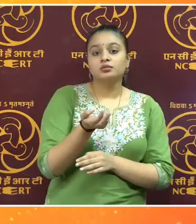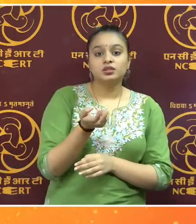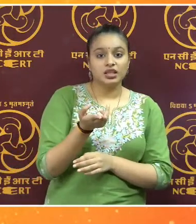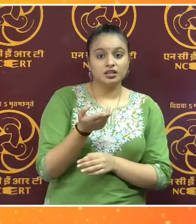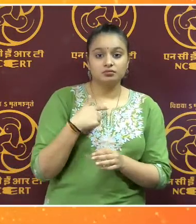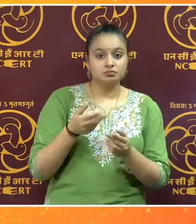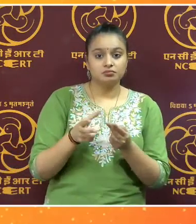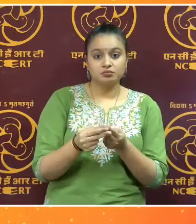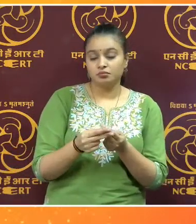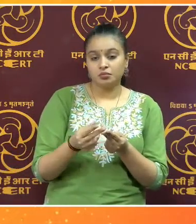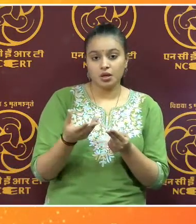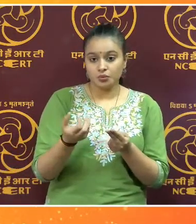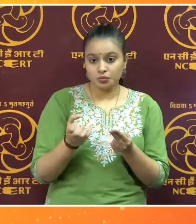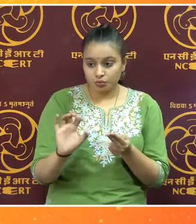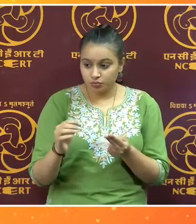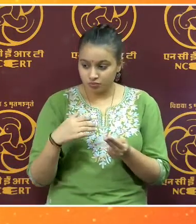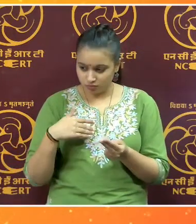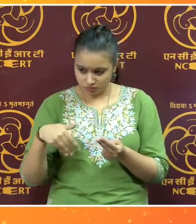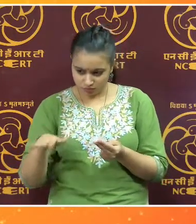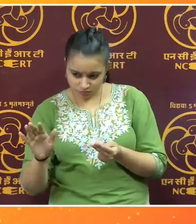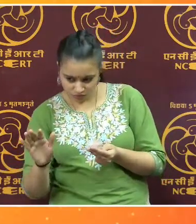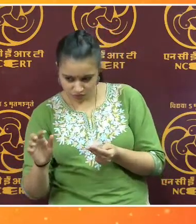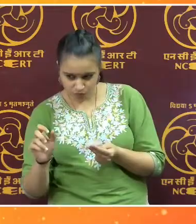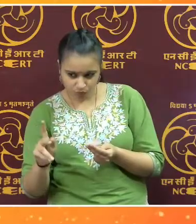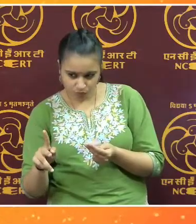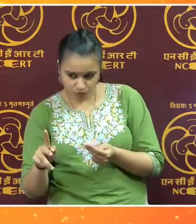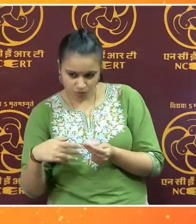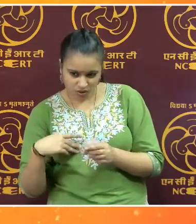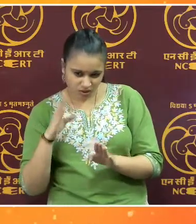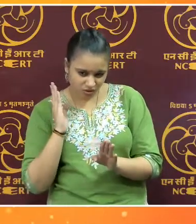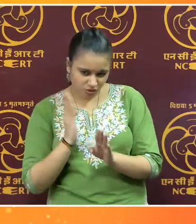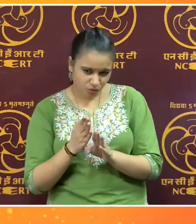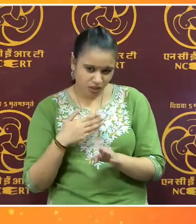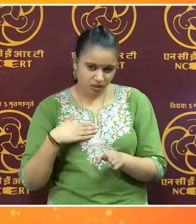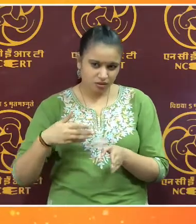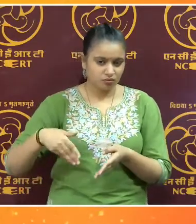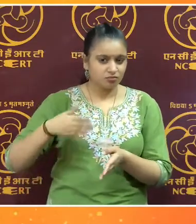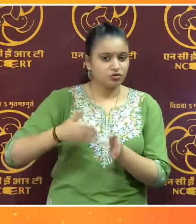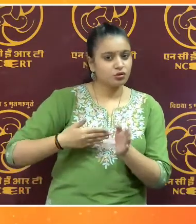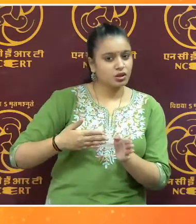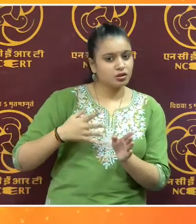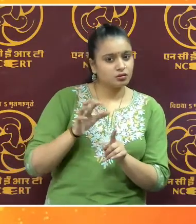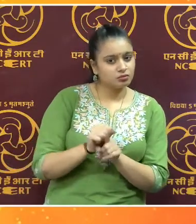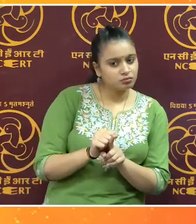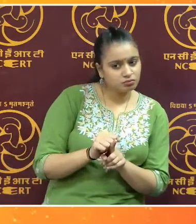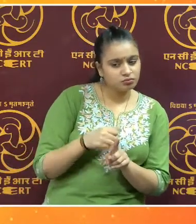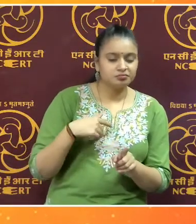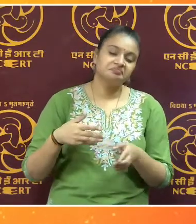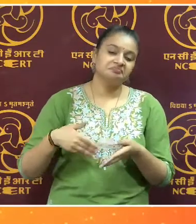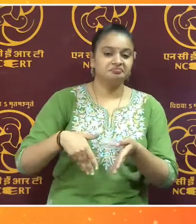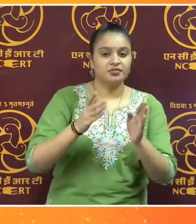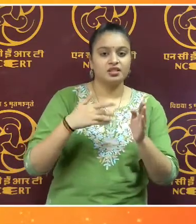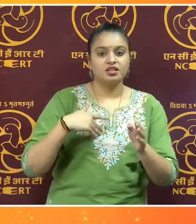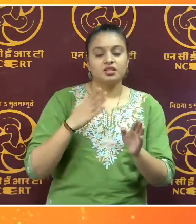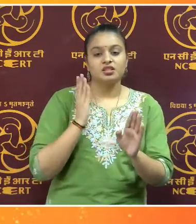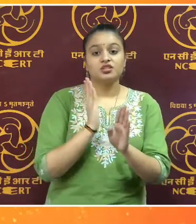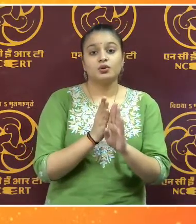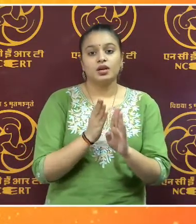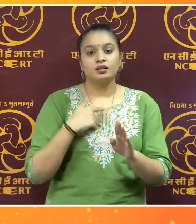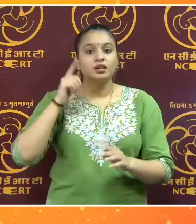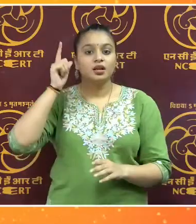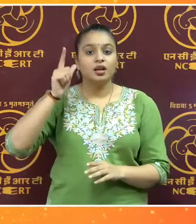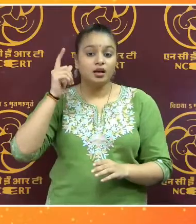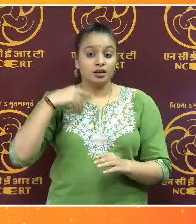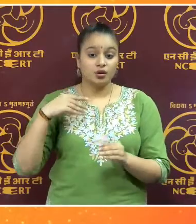do. Shall I go to the ticket office or should straight go to the platform? I think I should go to the platform as the Lucknow Express has